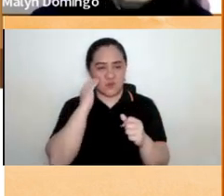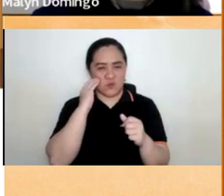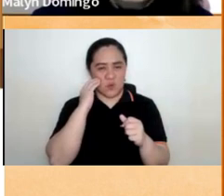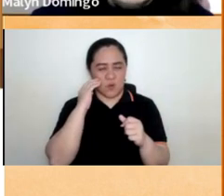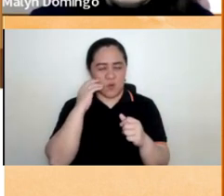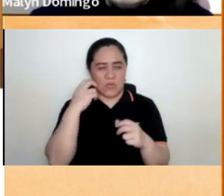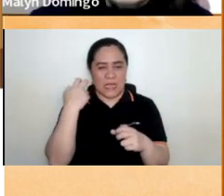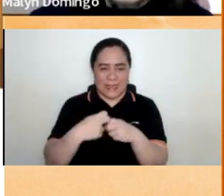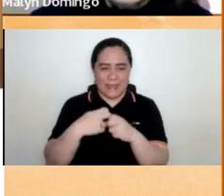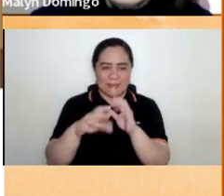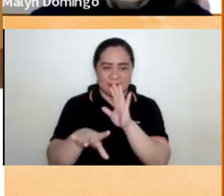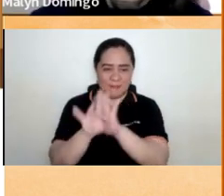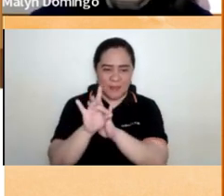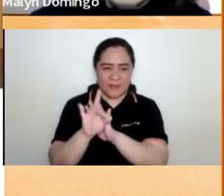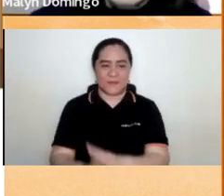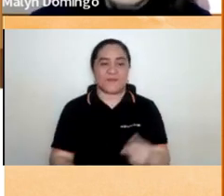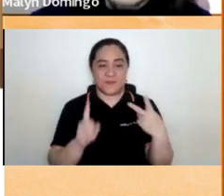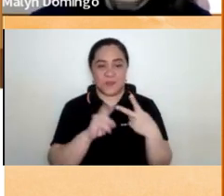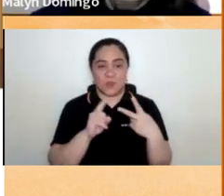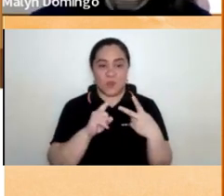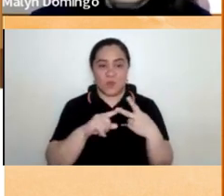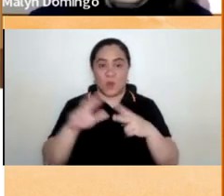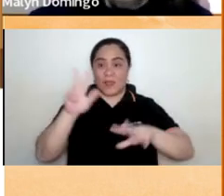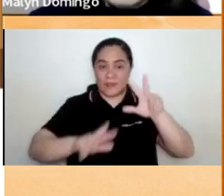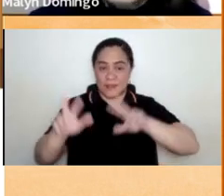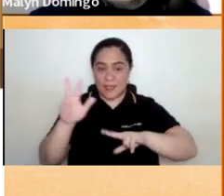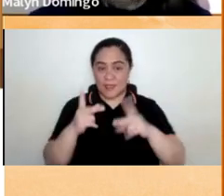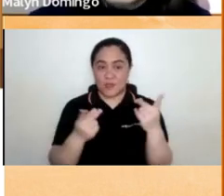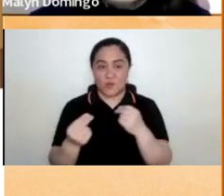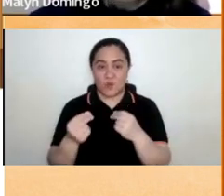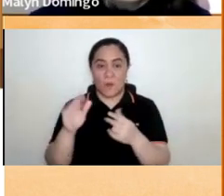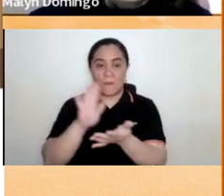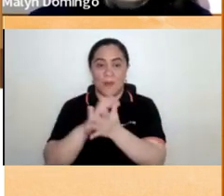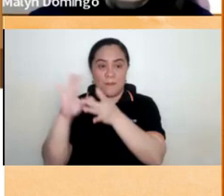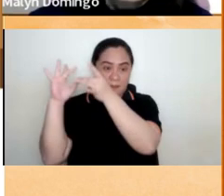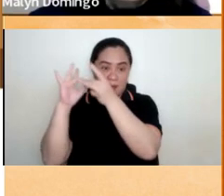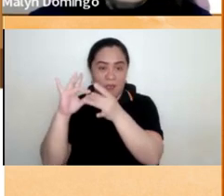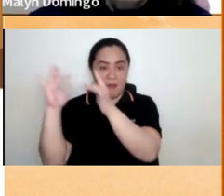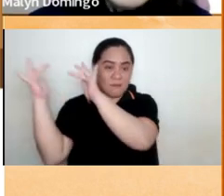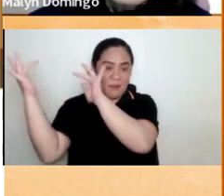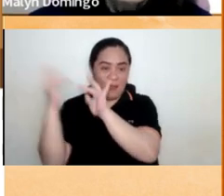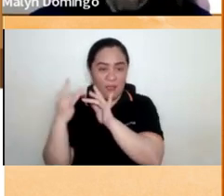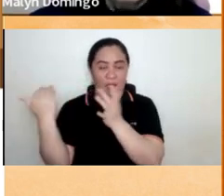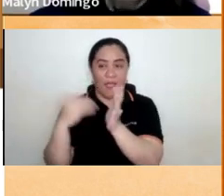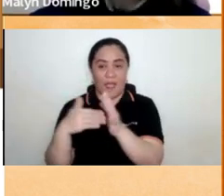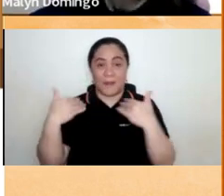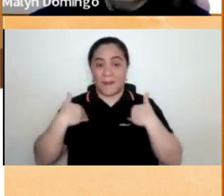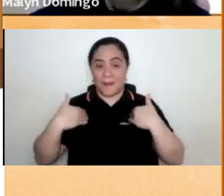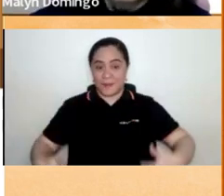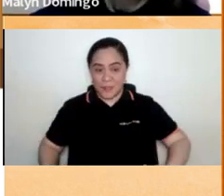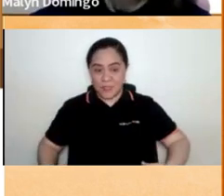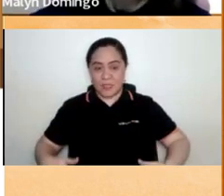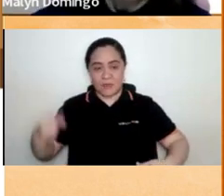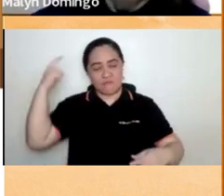then most anxiety interventions entail rewiring the brain to address physical, cognitive,